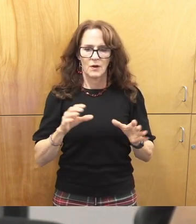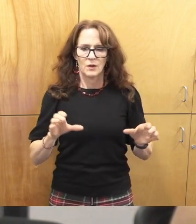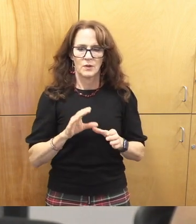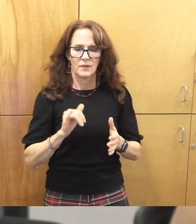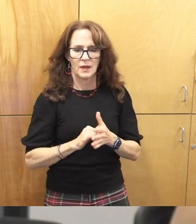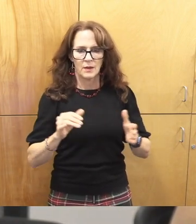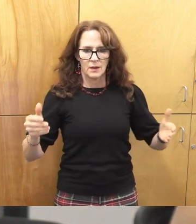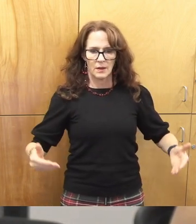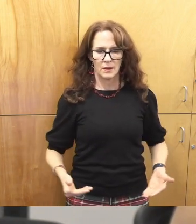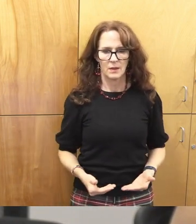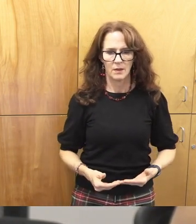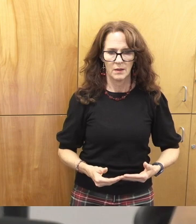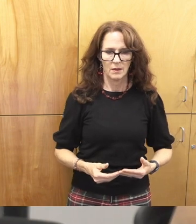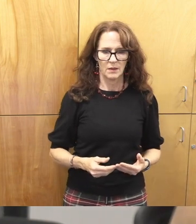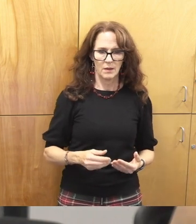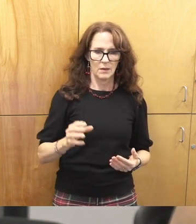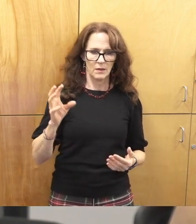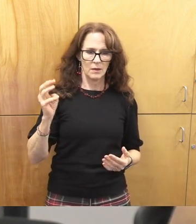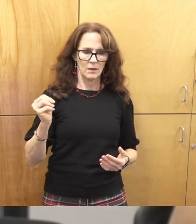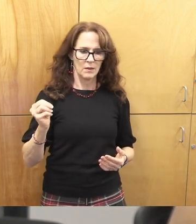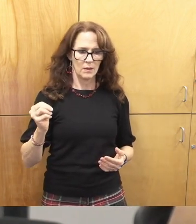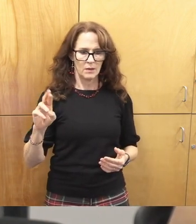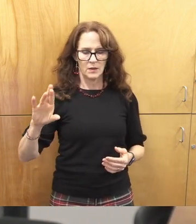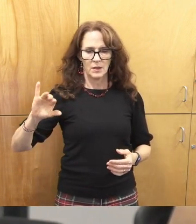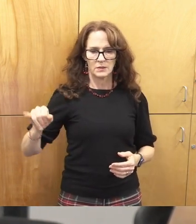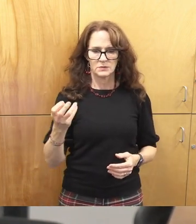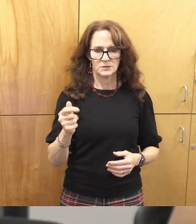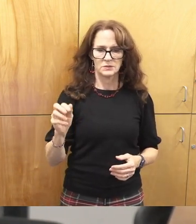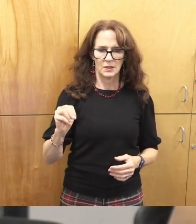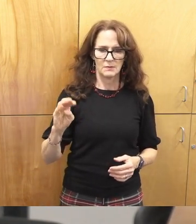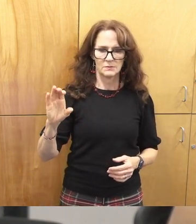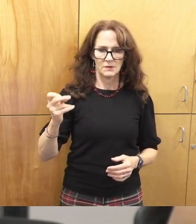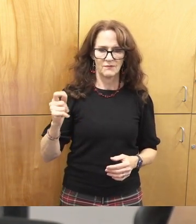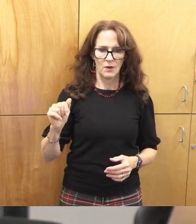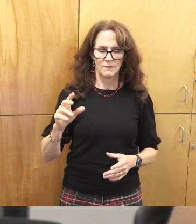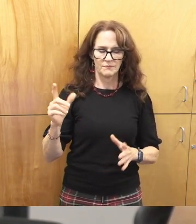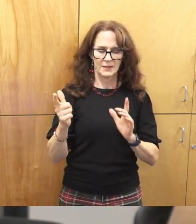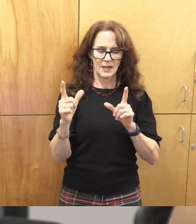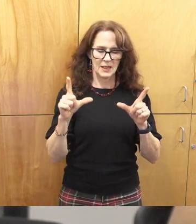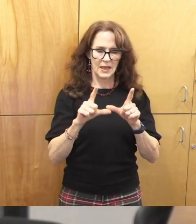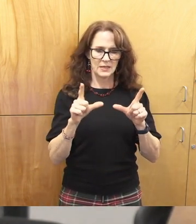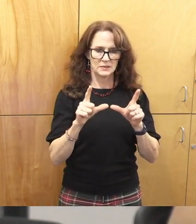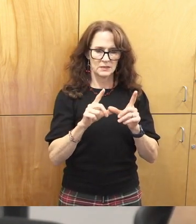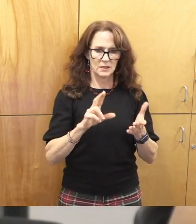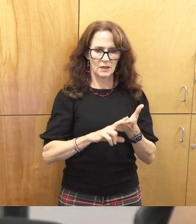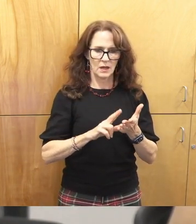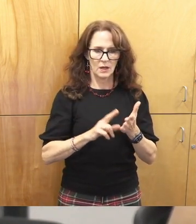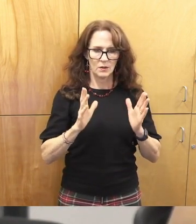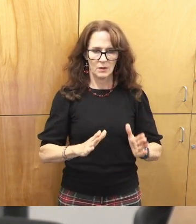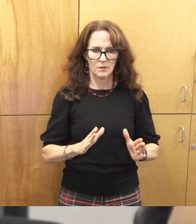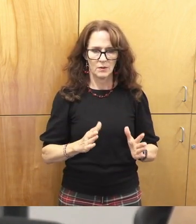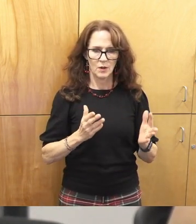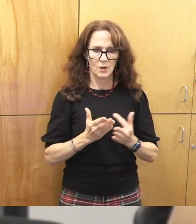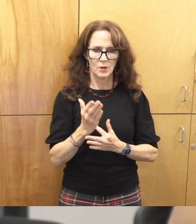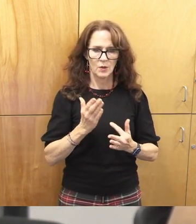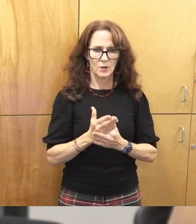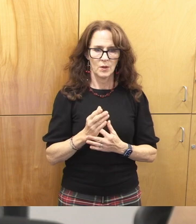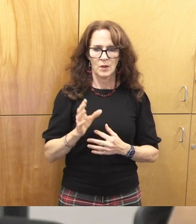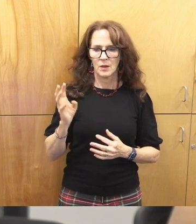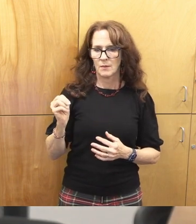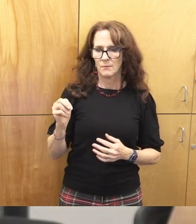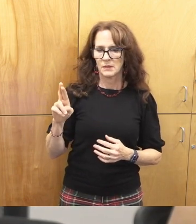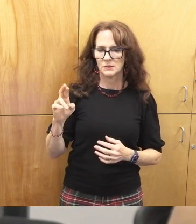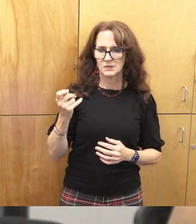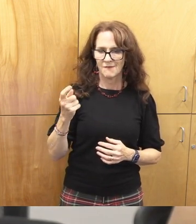want to introduce Mr. James Savoy, who is a licensed contractor in the state of California. And it's through Mr. Savoy